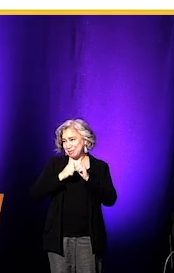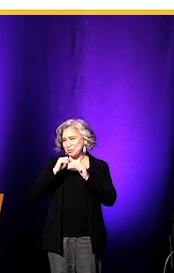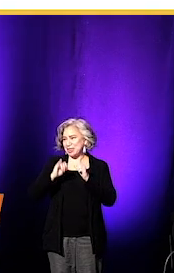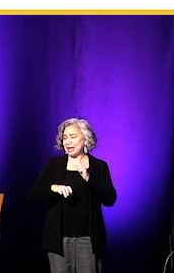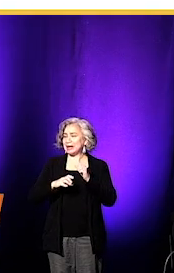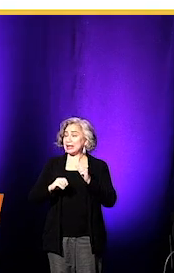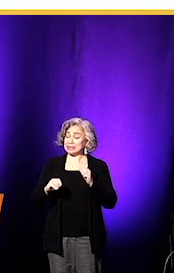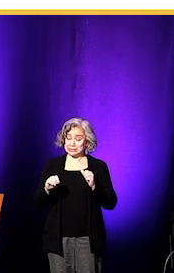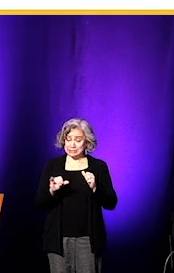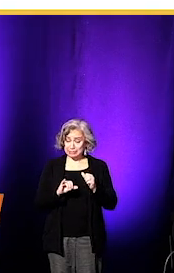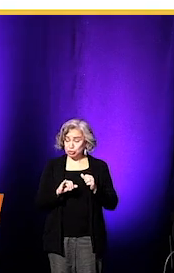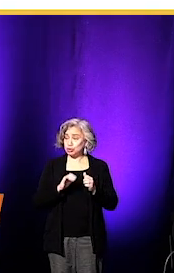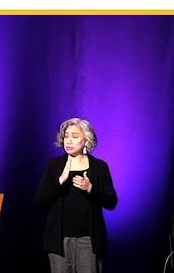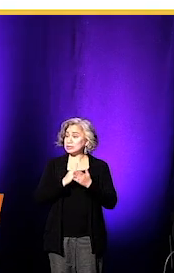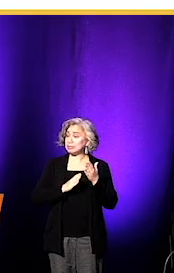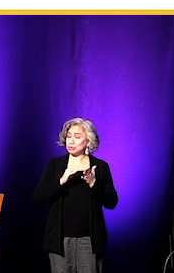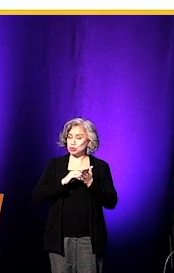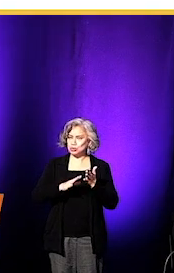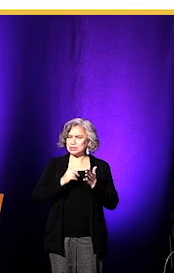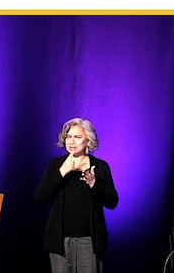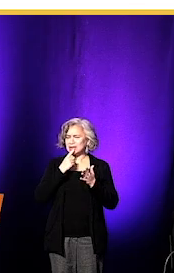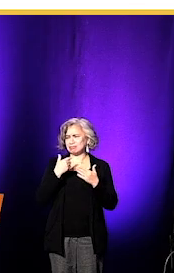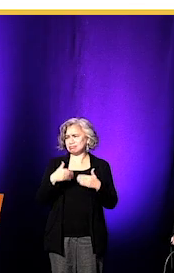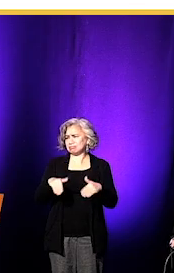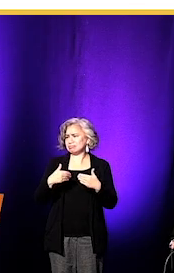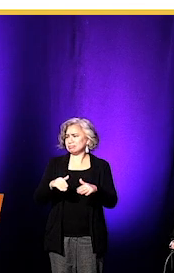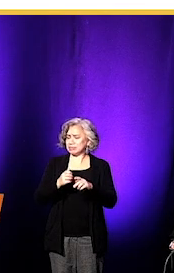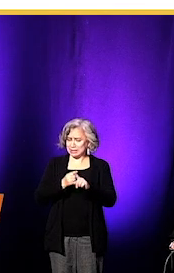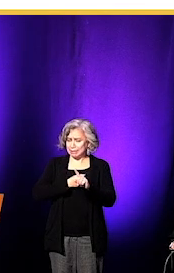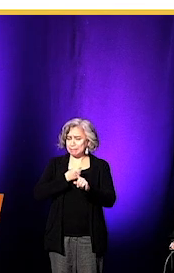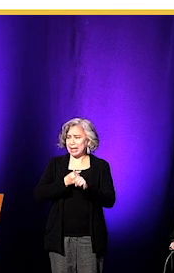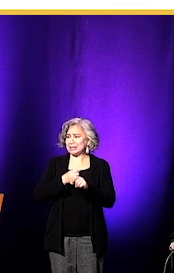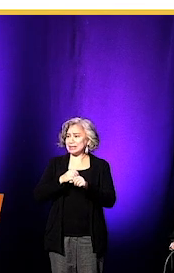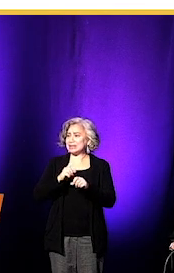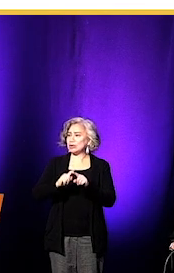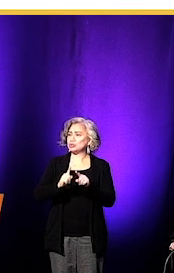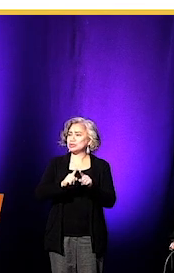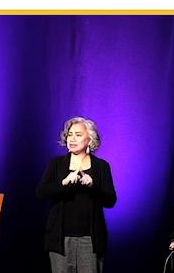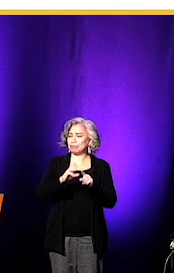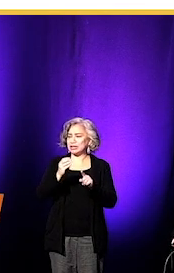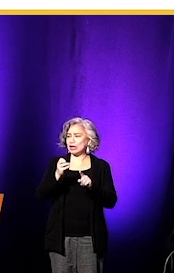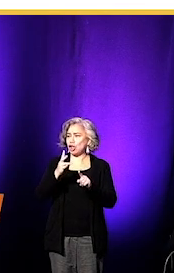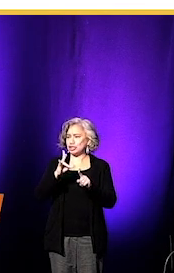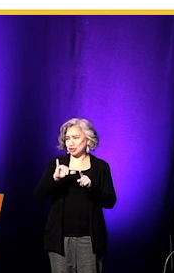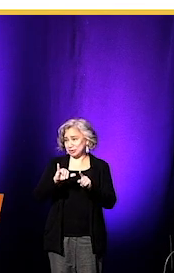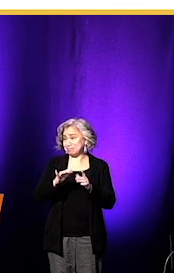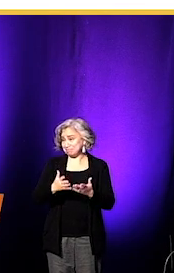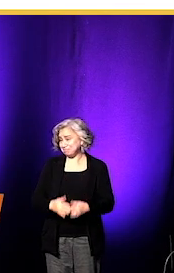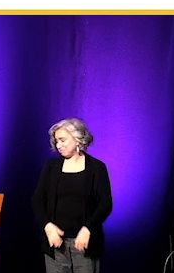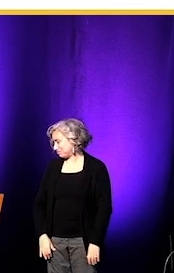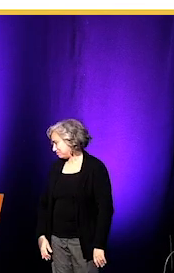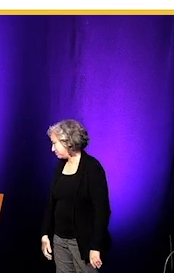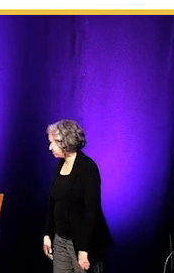Similarly, participating students voiced the impact of being in these ecologies.